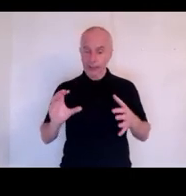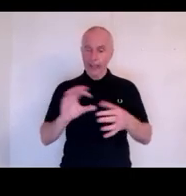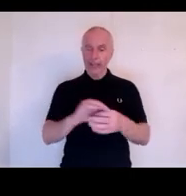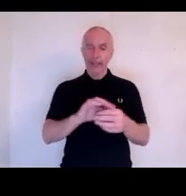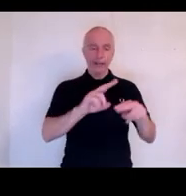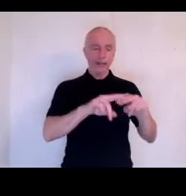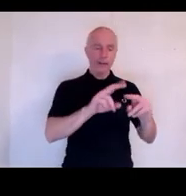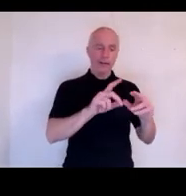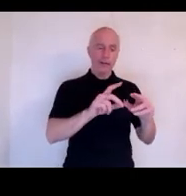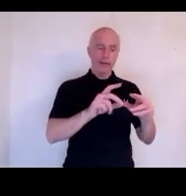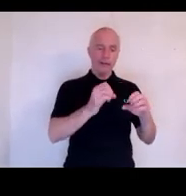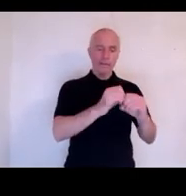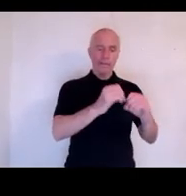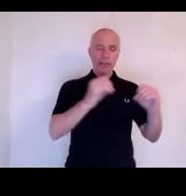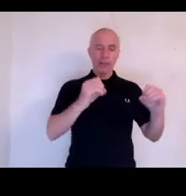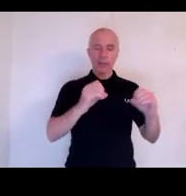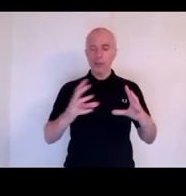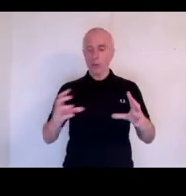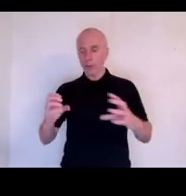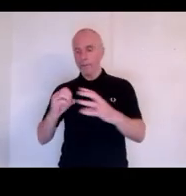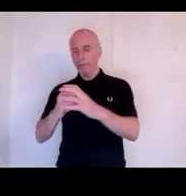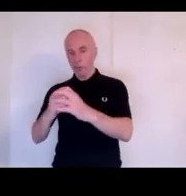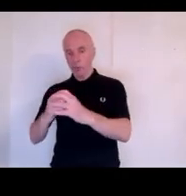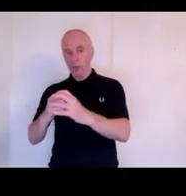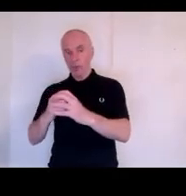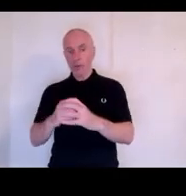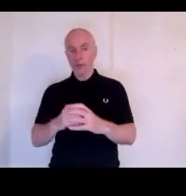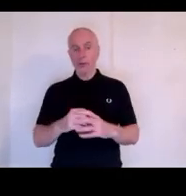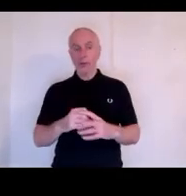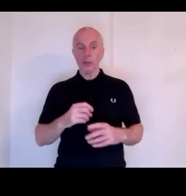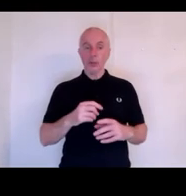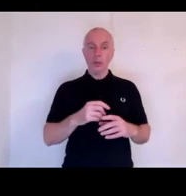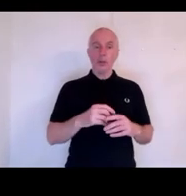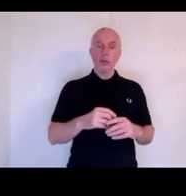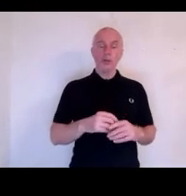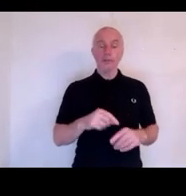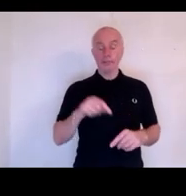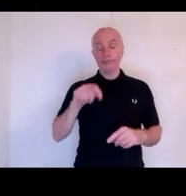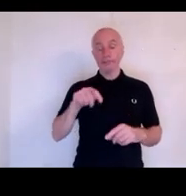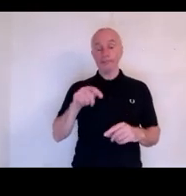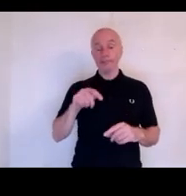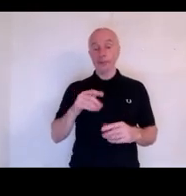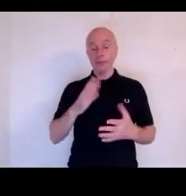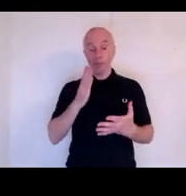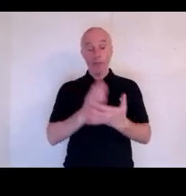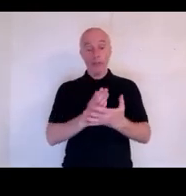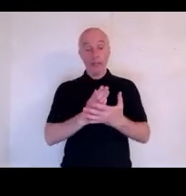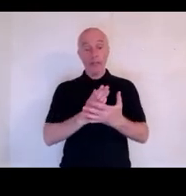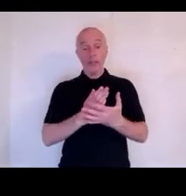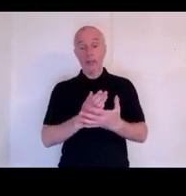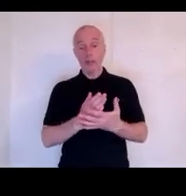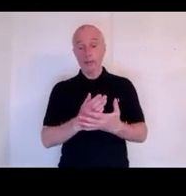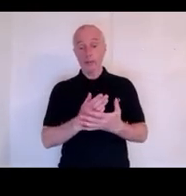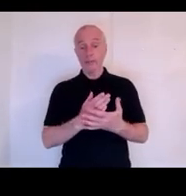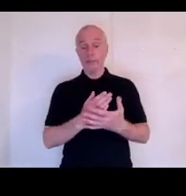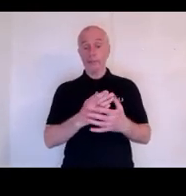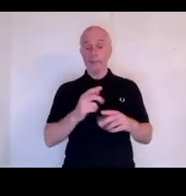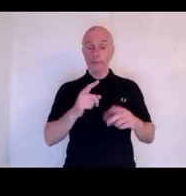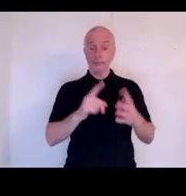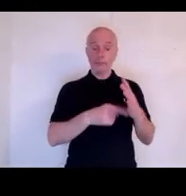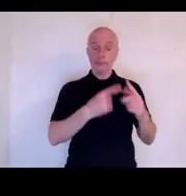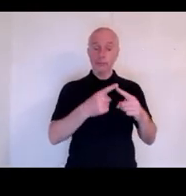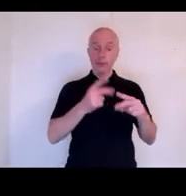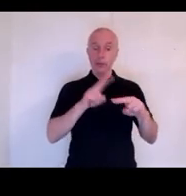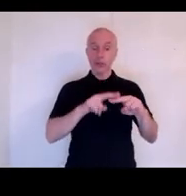And I alluded it to there in a bit the joint European fission and fusion file. Really, a lot of the data that is required to model